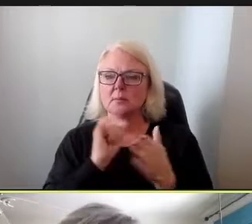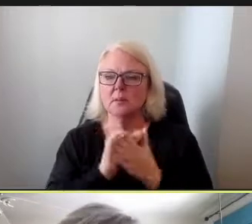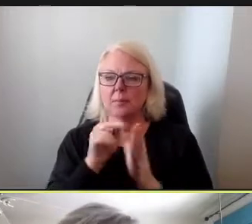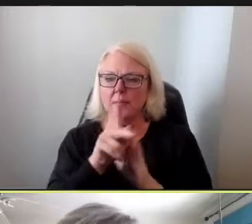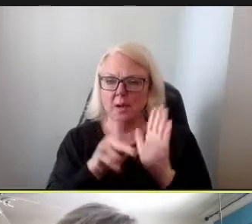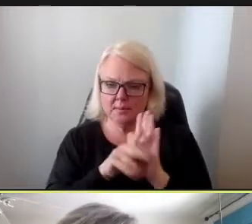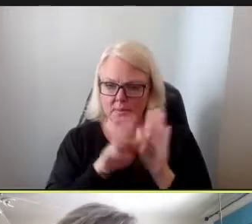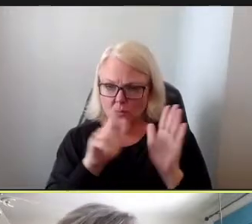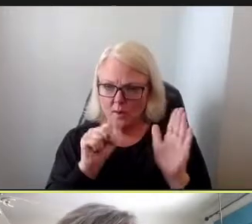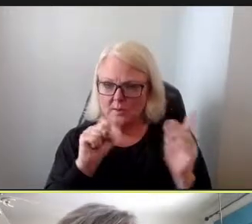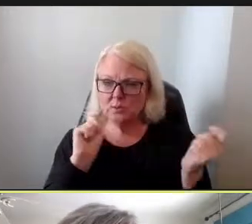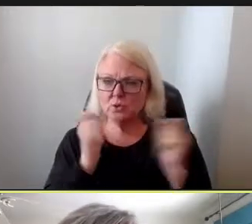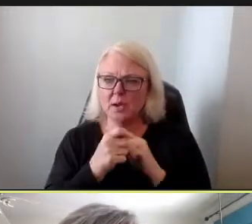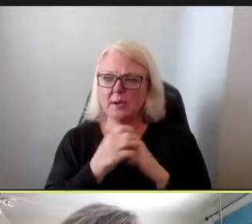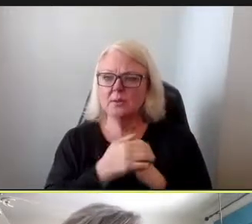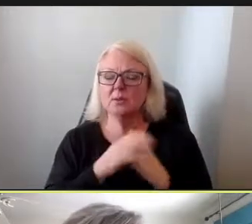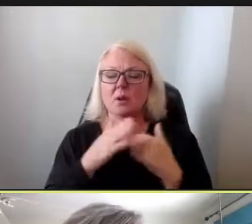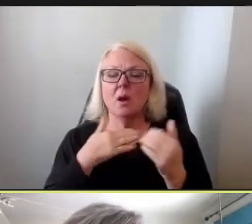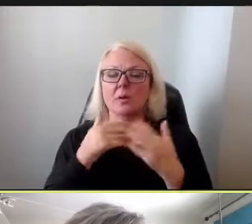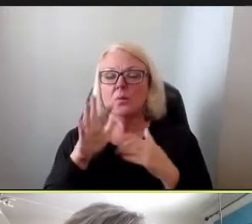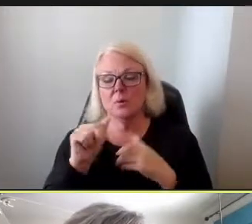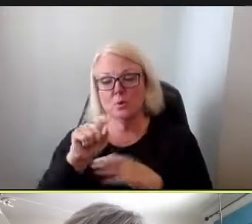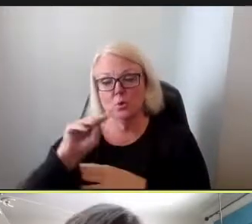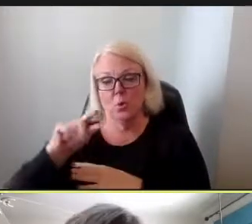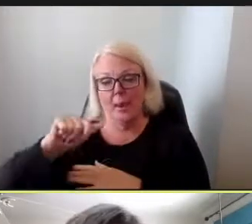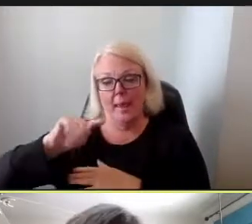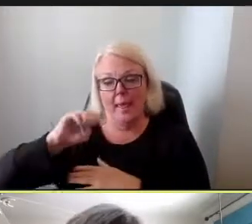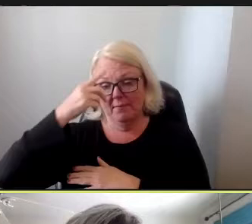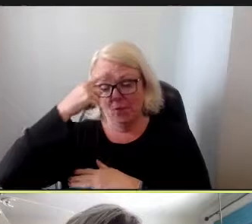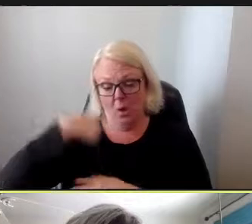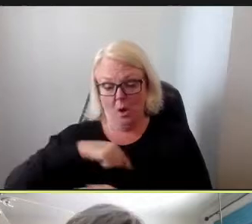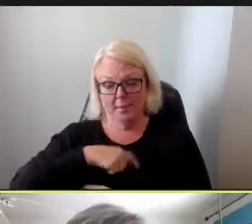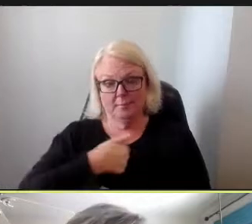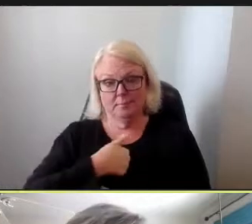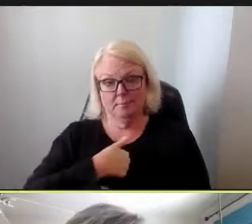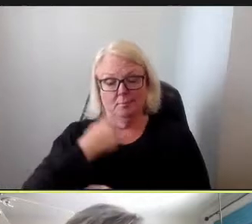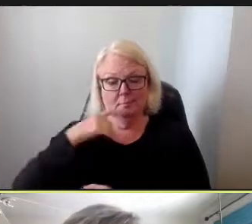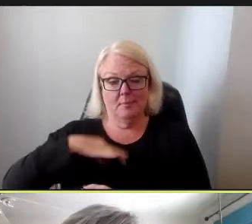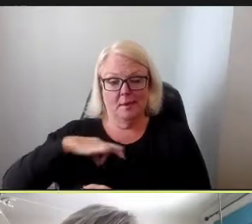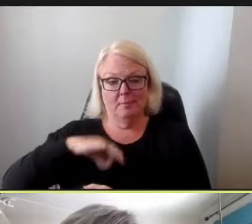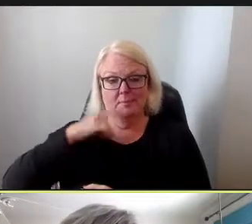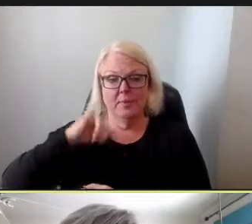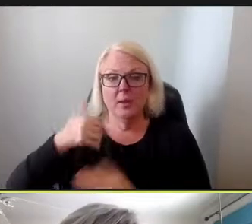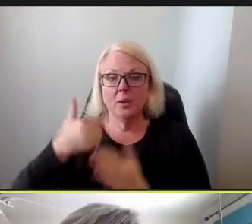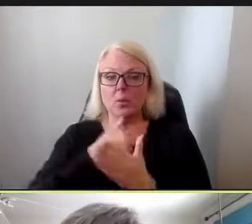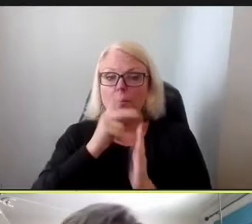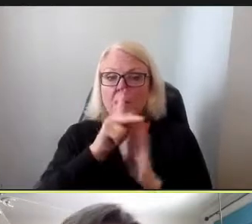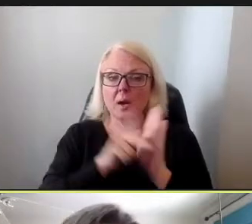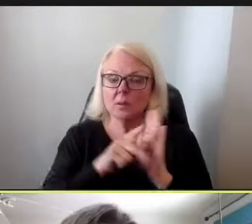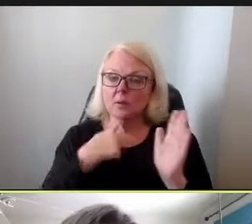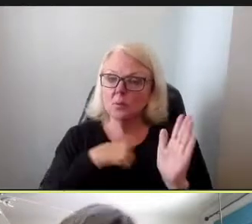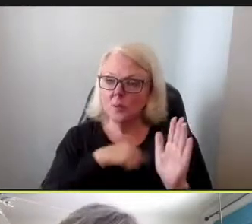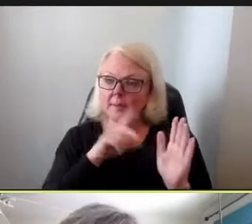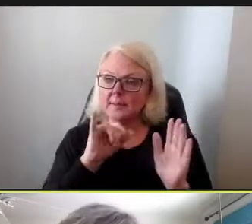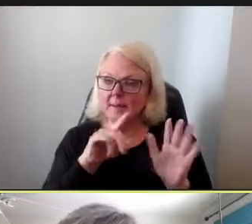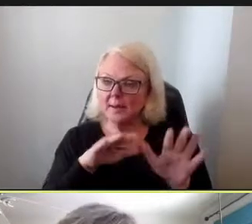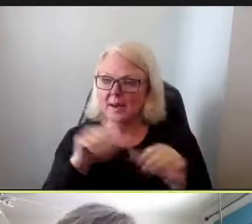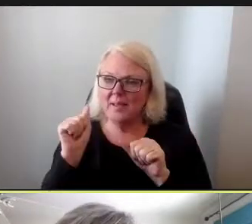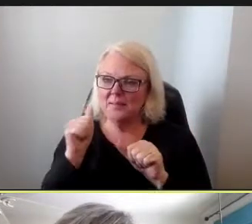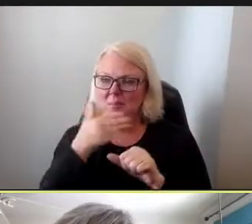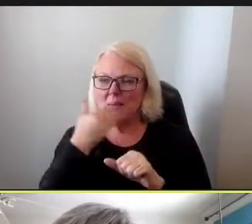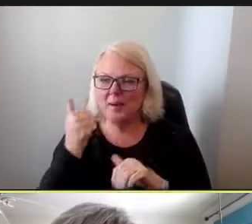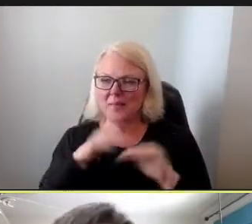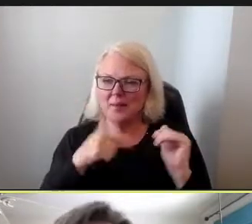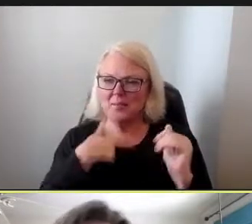was changed. And although it was too late for us personally to benefit from the new policy, we did leave the place better than we found